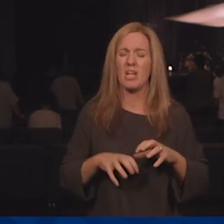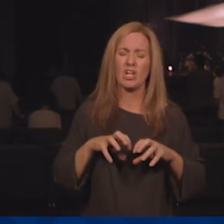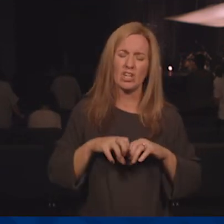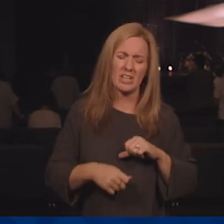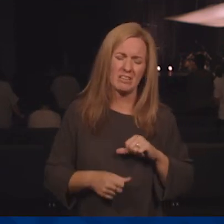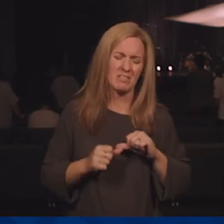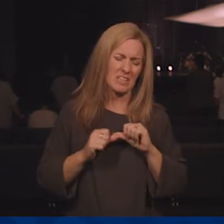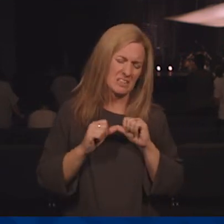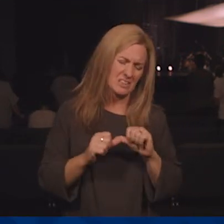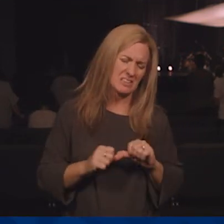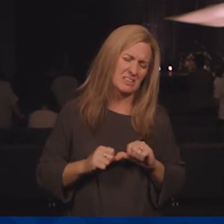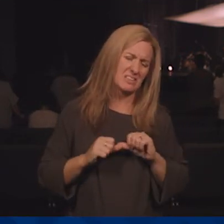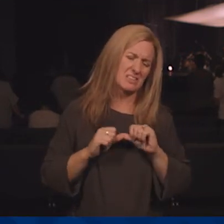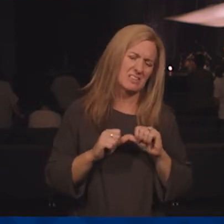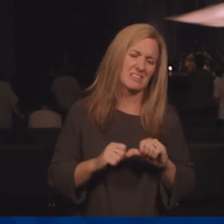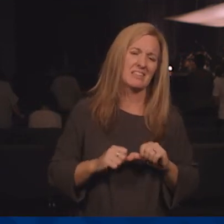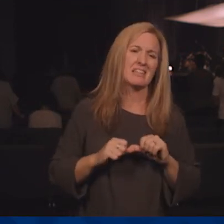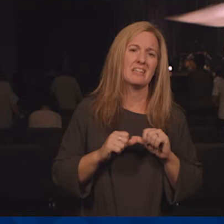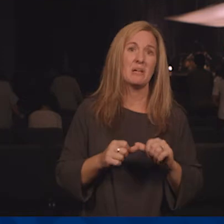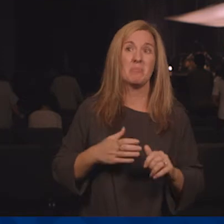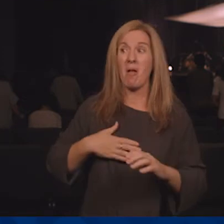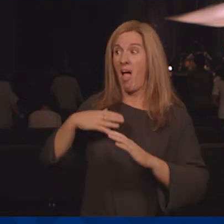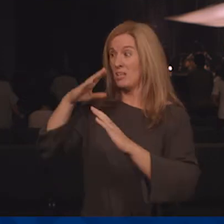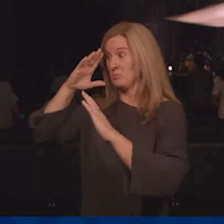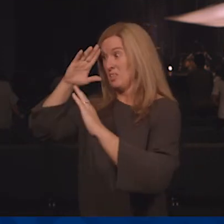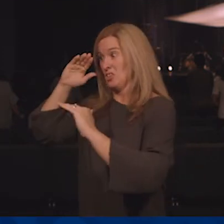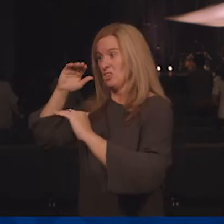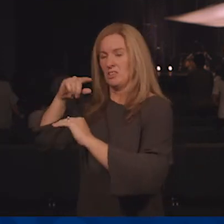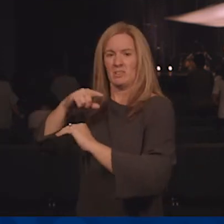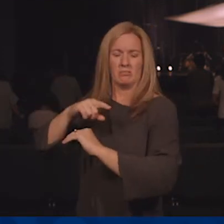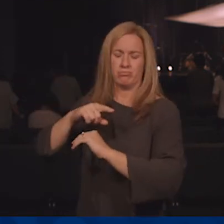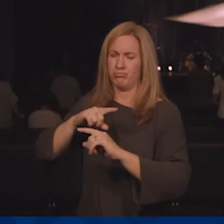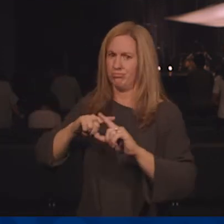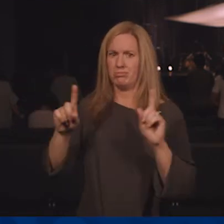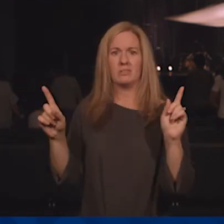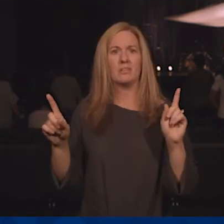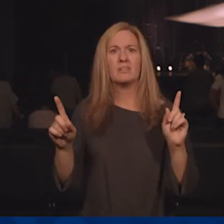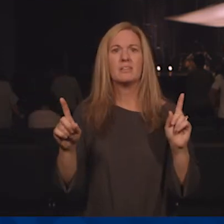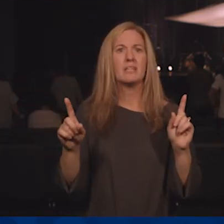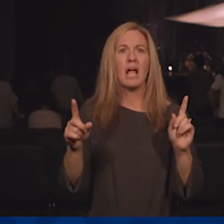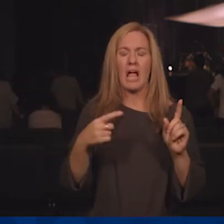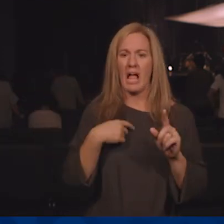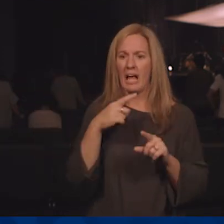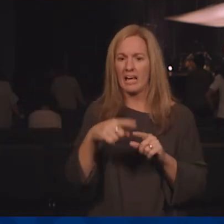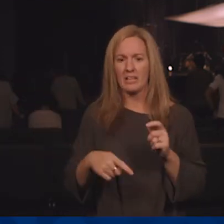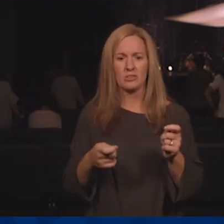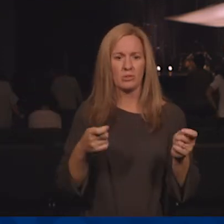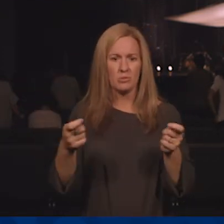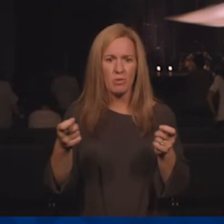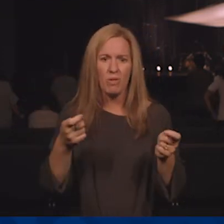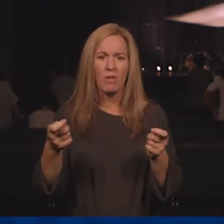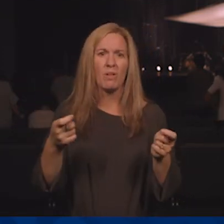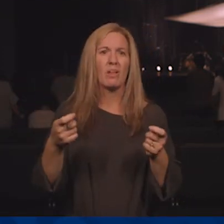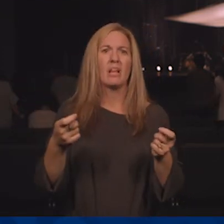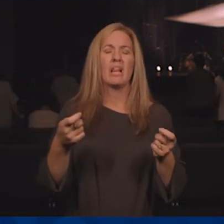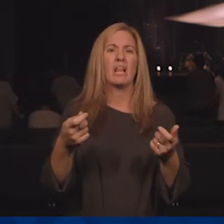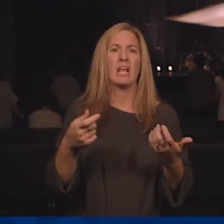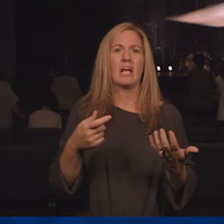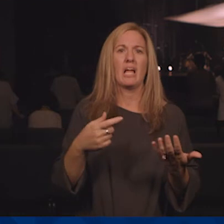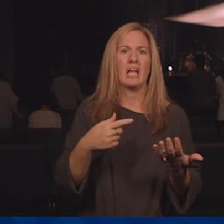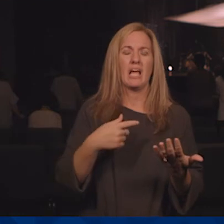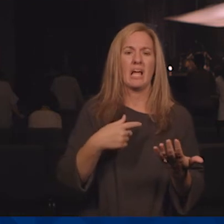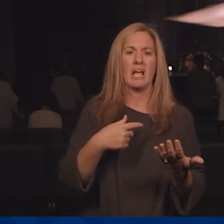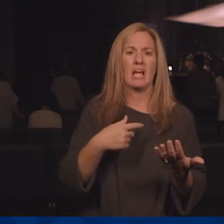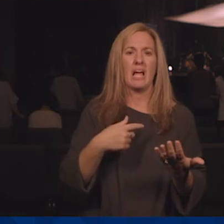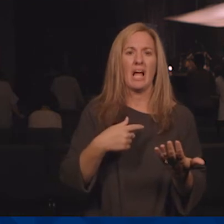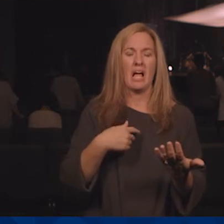grief. This didn't go the way I thought it would go. I'm not in control. I am seeing some